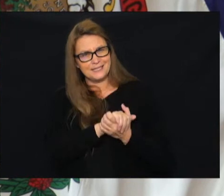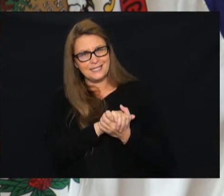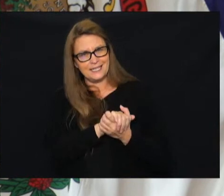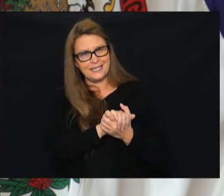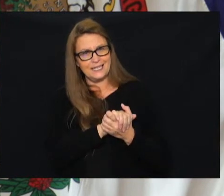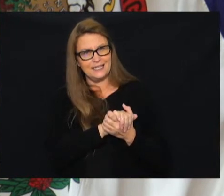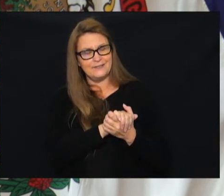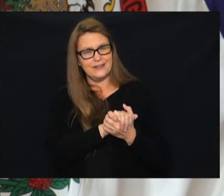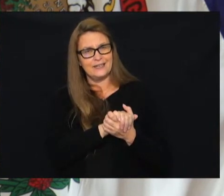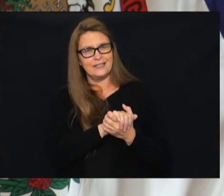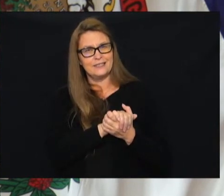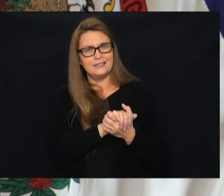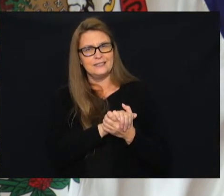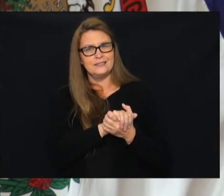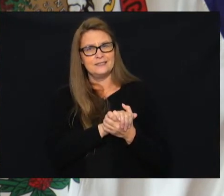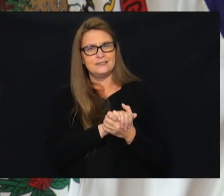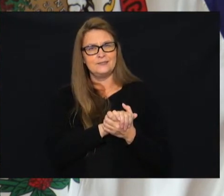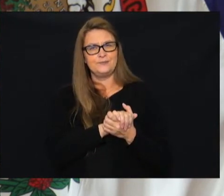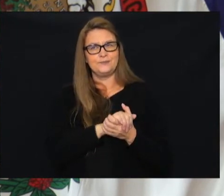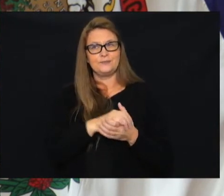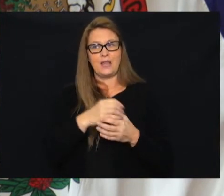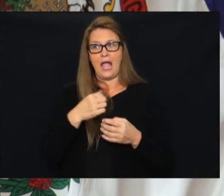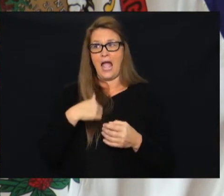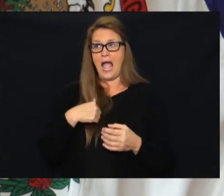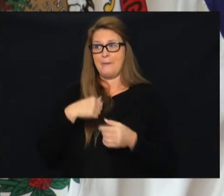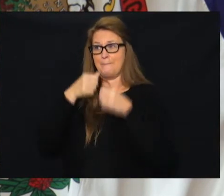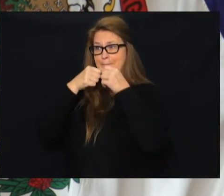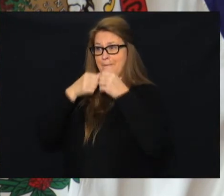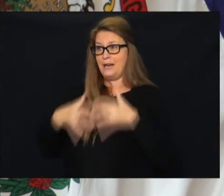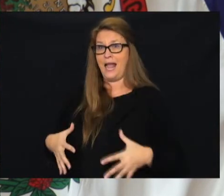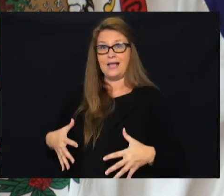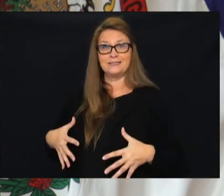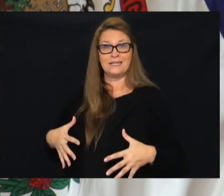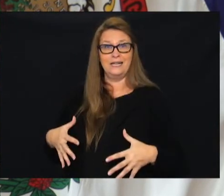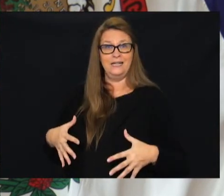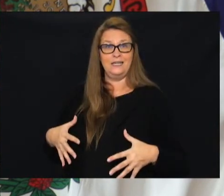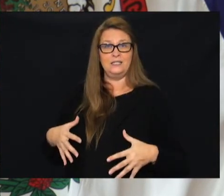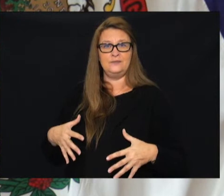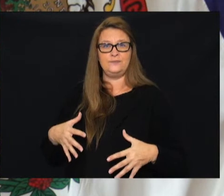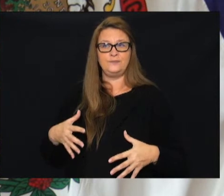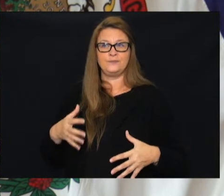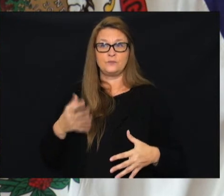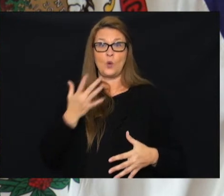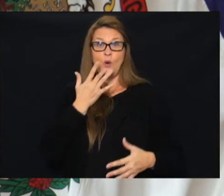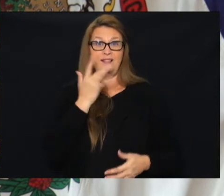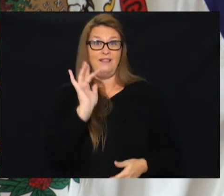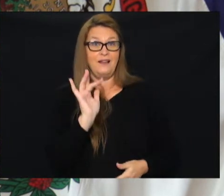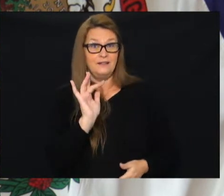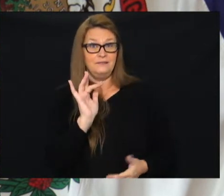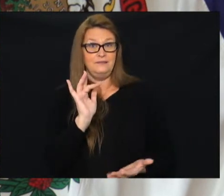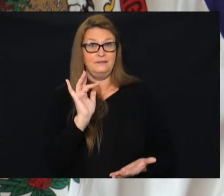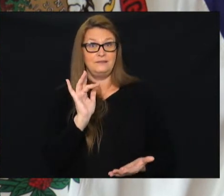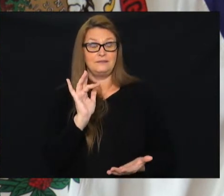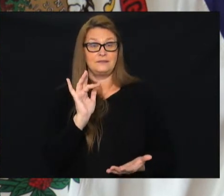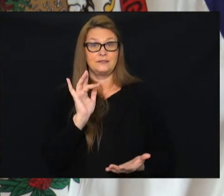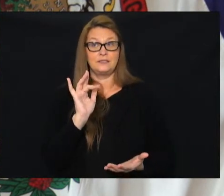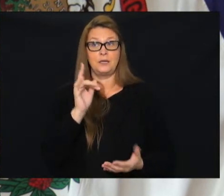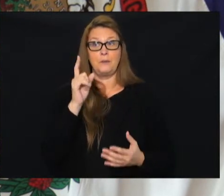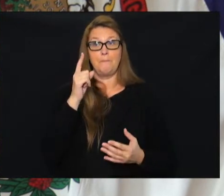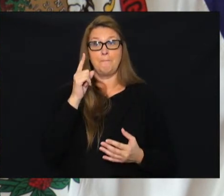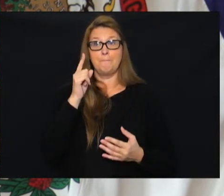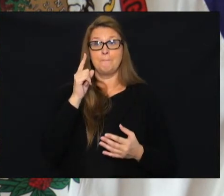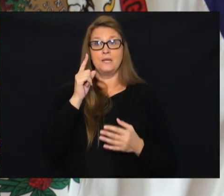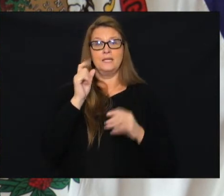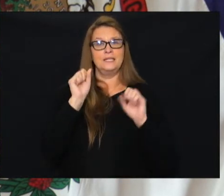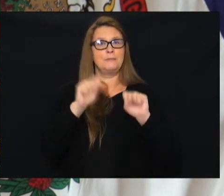all in me that I've been either blessed or fortunate in regard to the messaging to